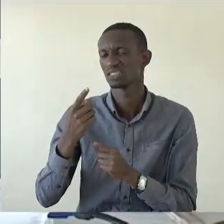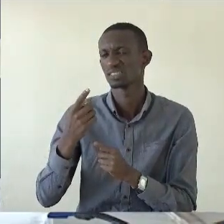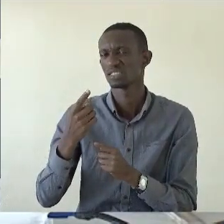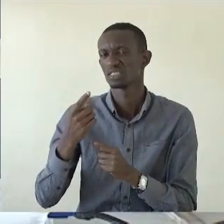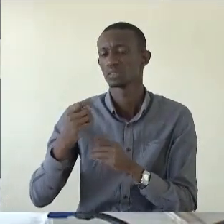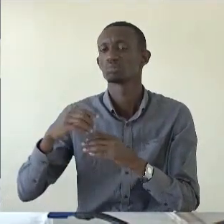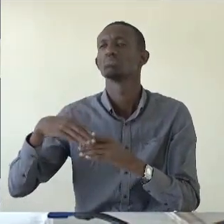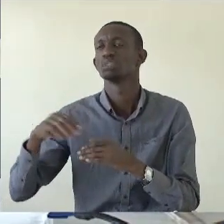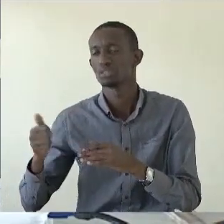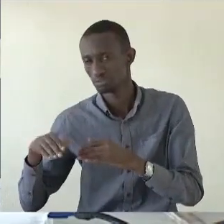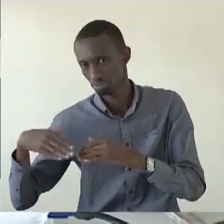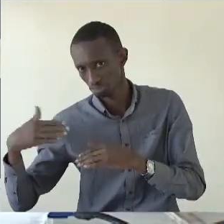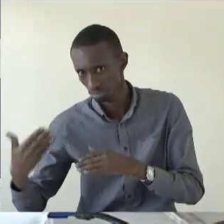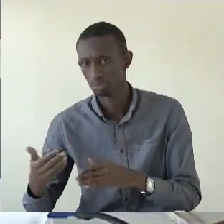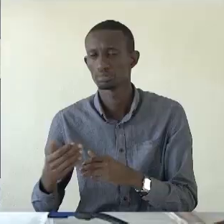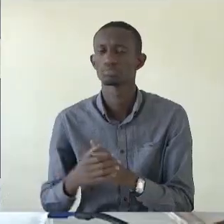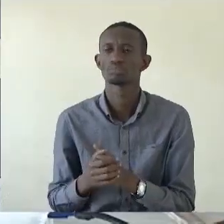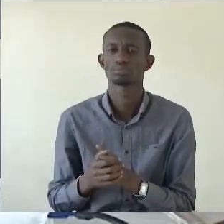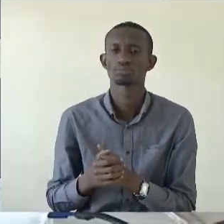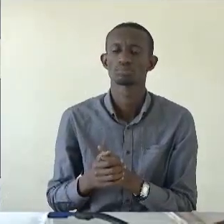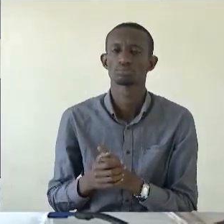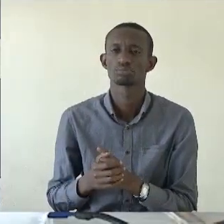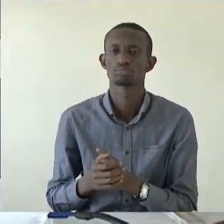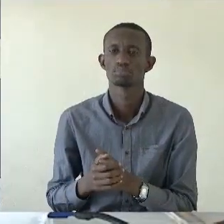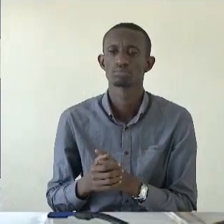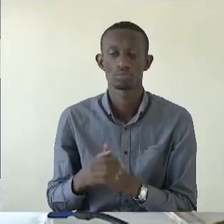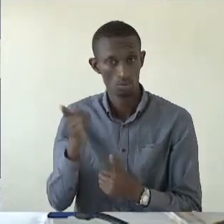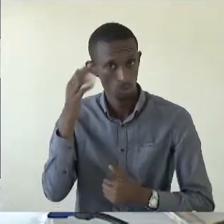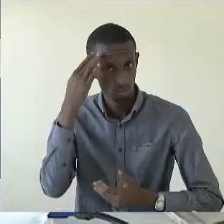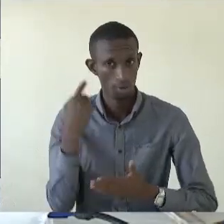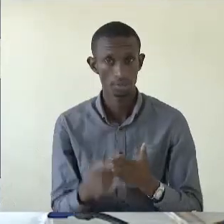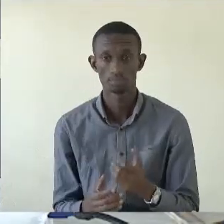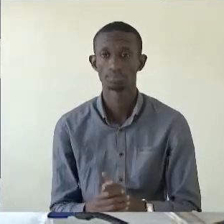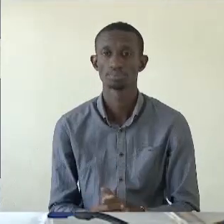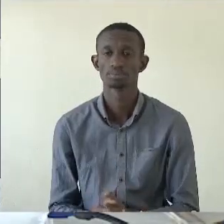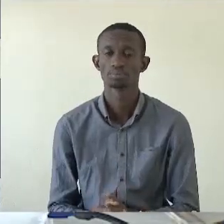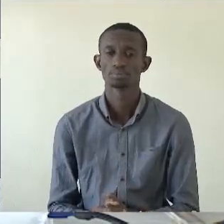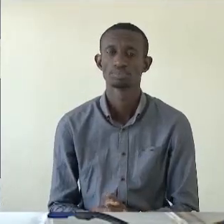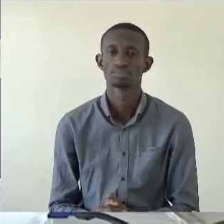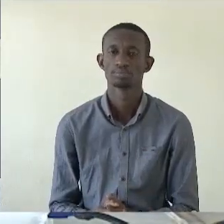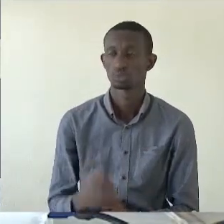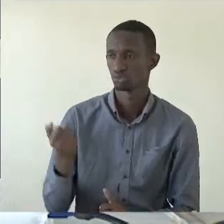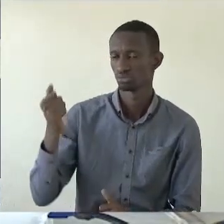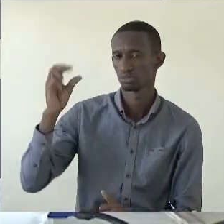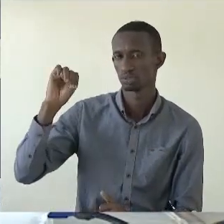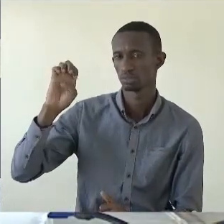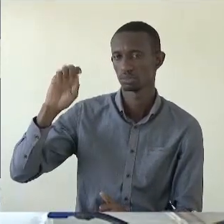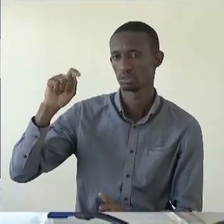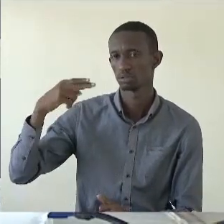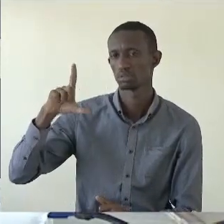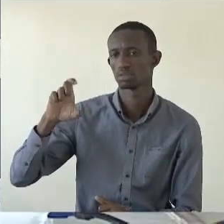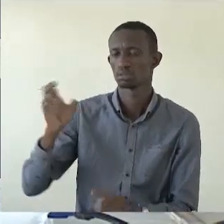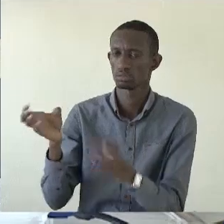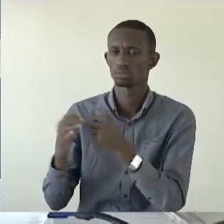in regard to the alkyl group. So that is why we have the methyl group on carbon number